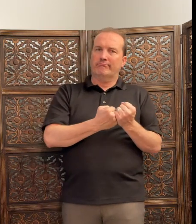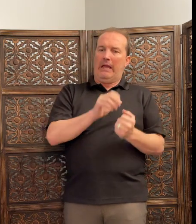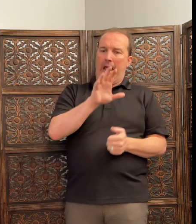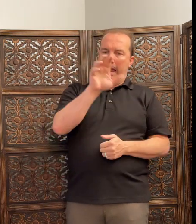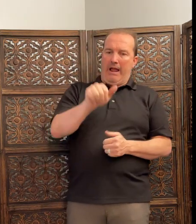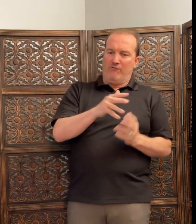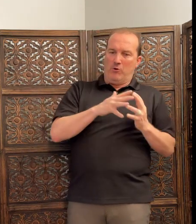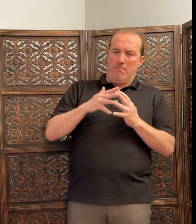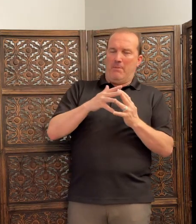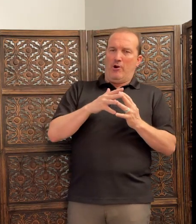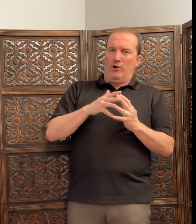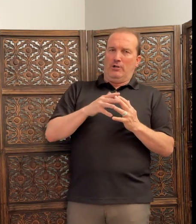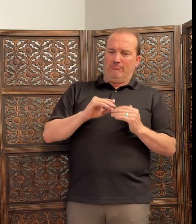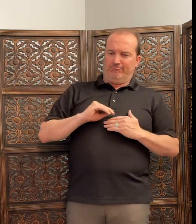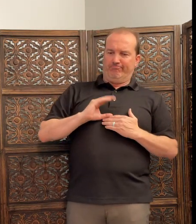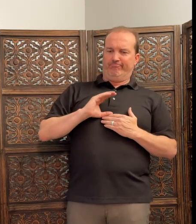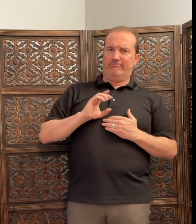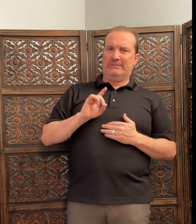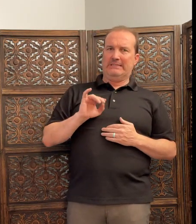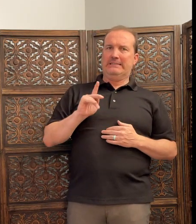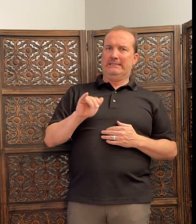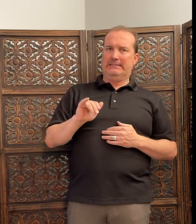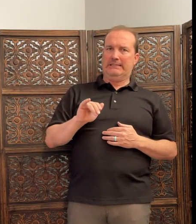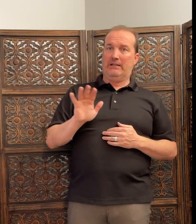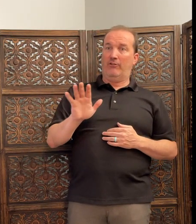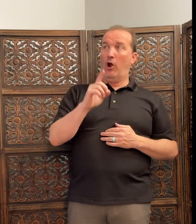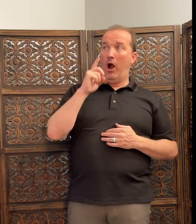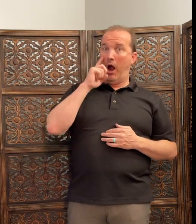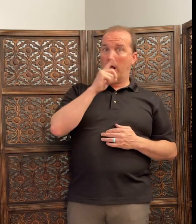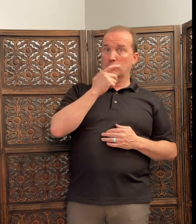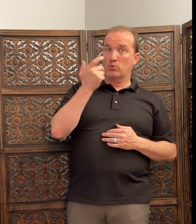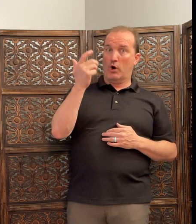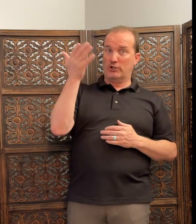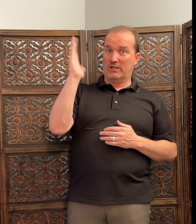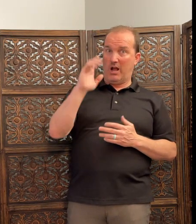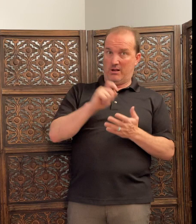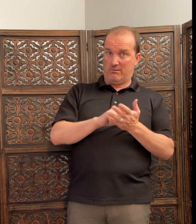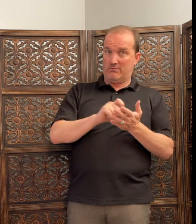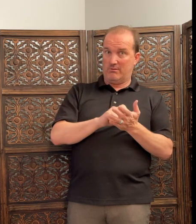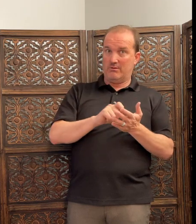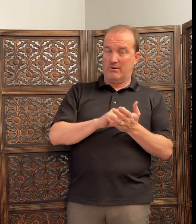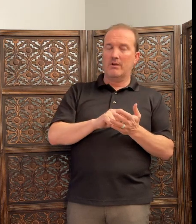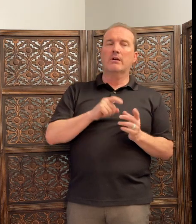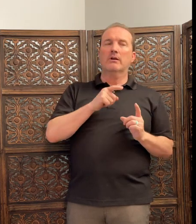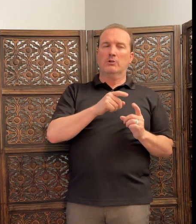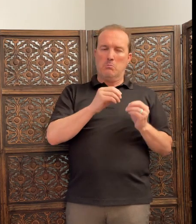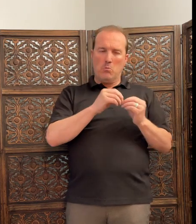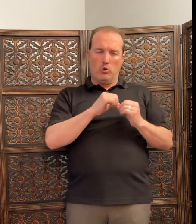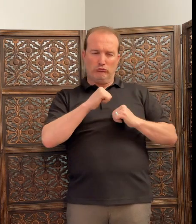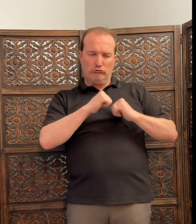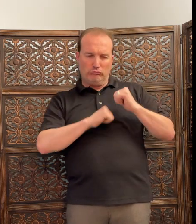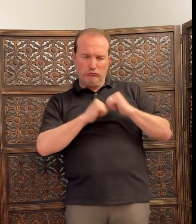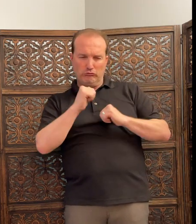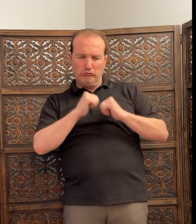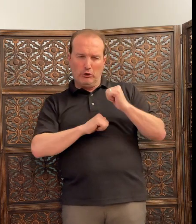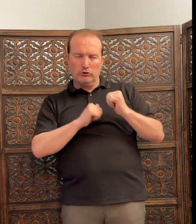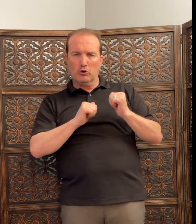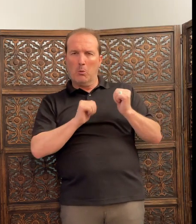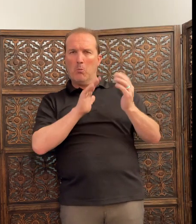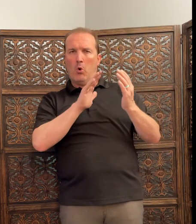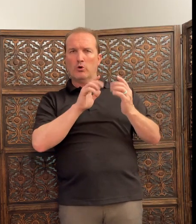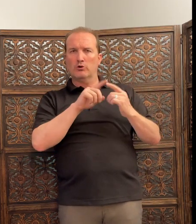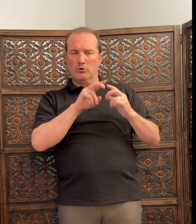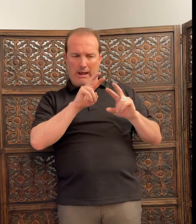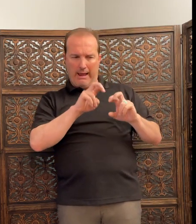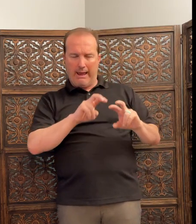of African American dignity through the oral tradition of Zora Neale Hurston's Their Eyes Were Watching God, Anita M. Vickers takes a more